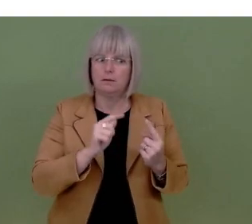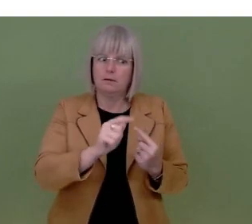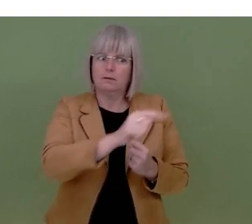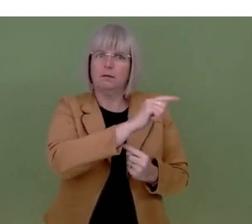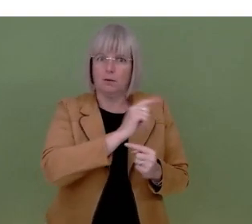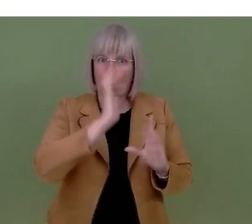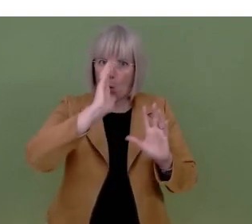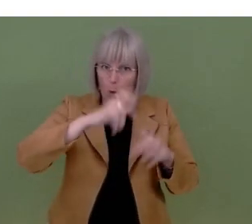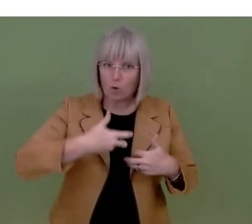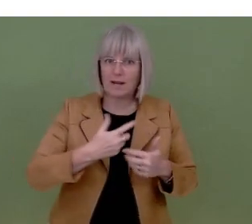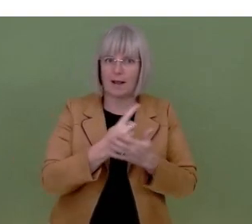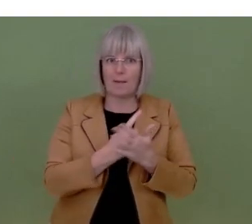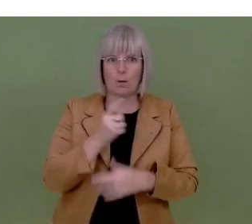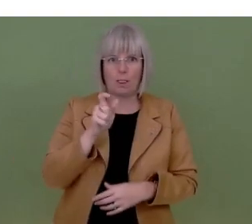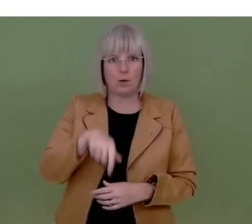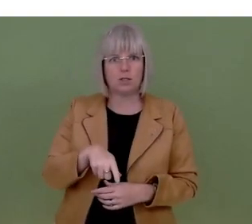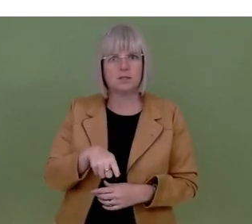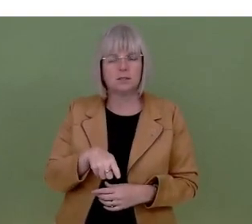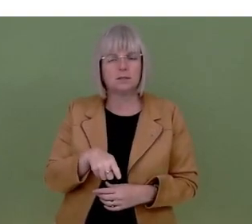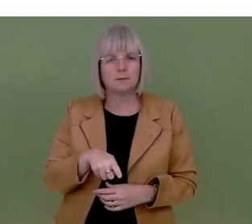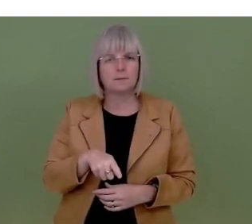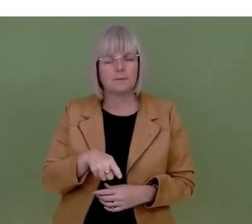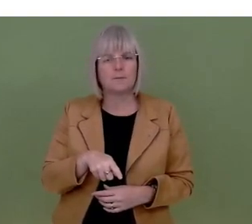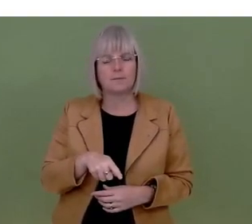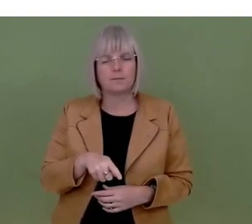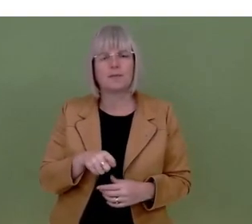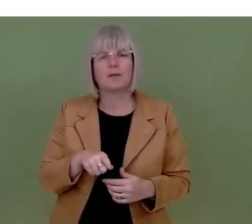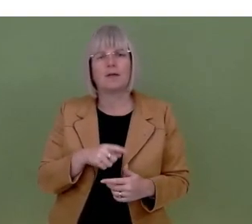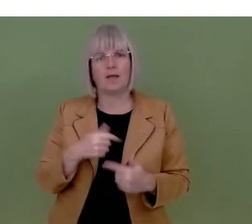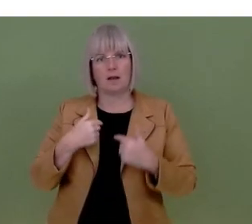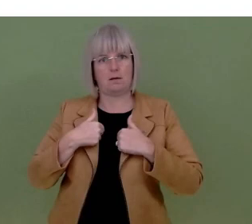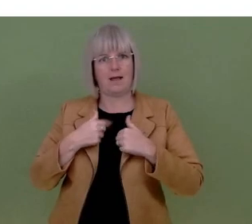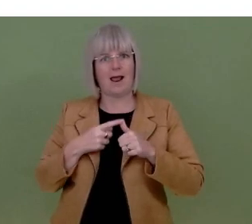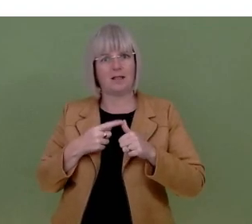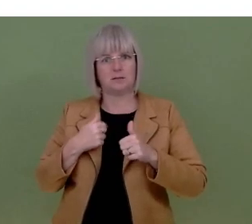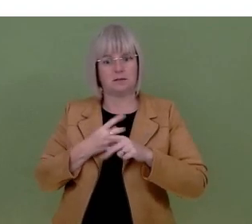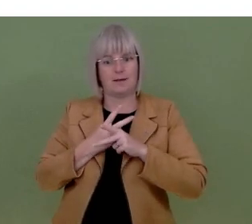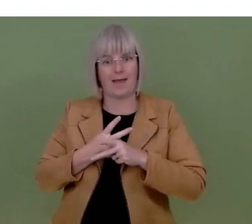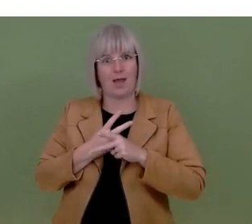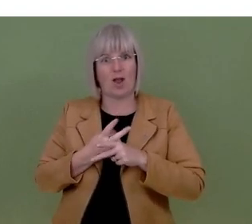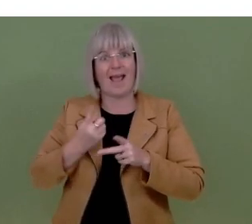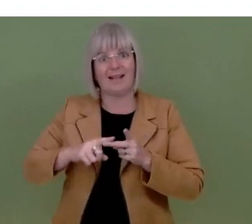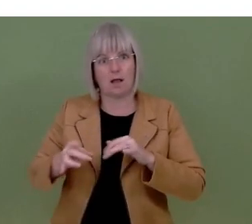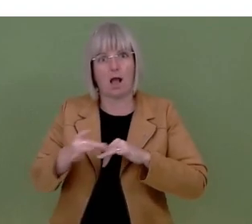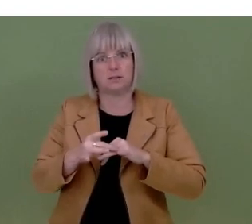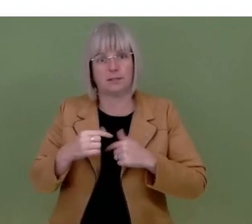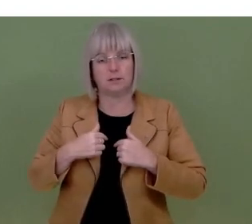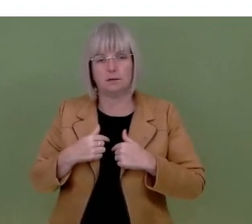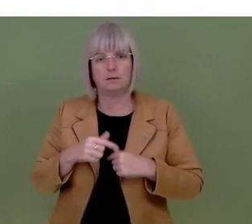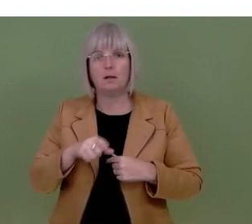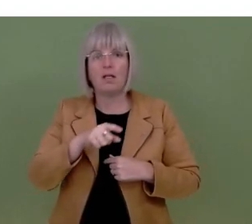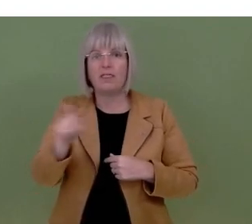And as Alison's carer and husband, I was completely kept to the outside and